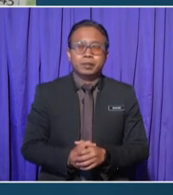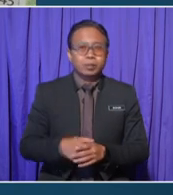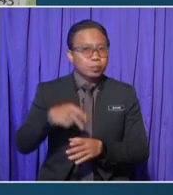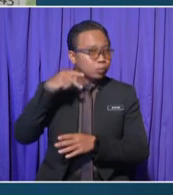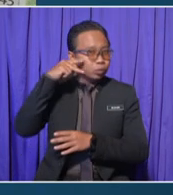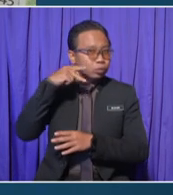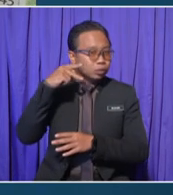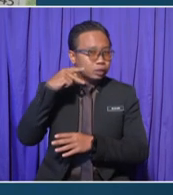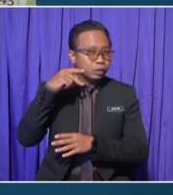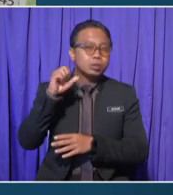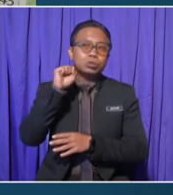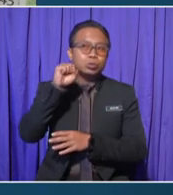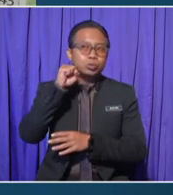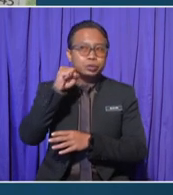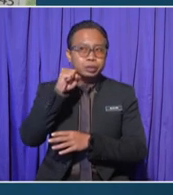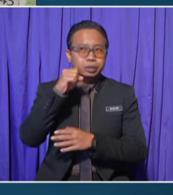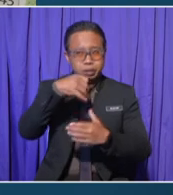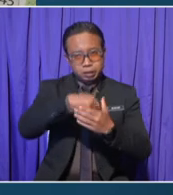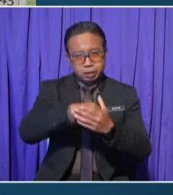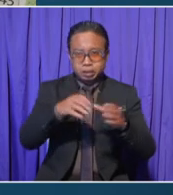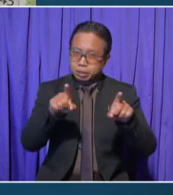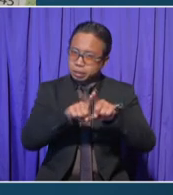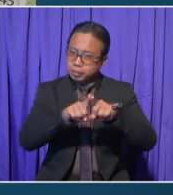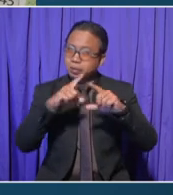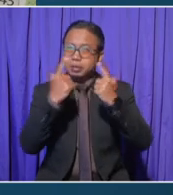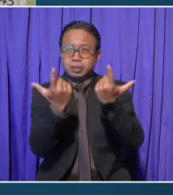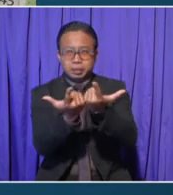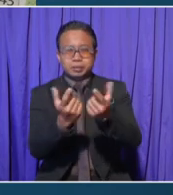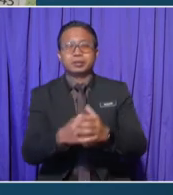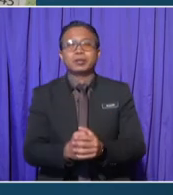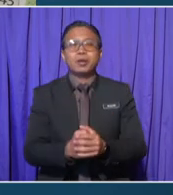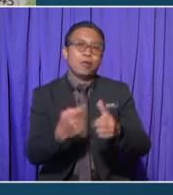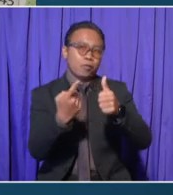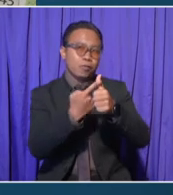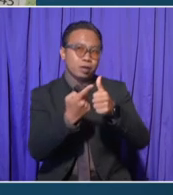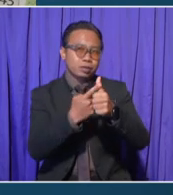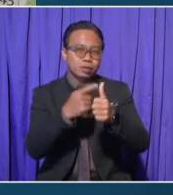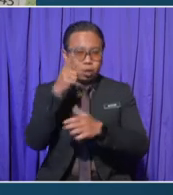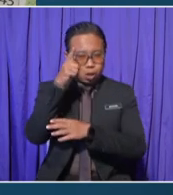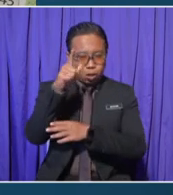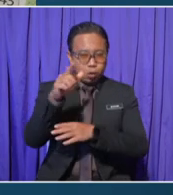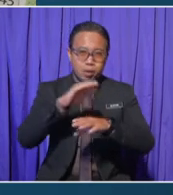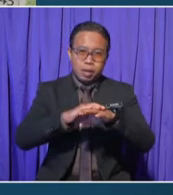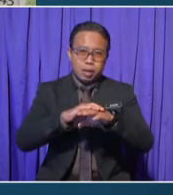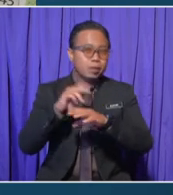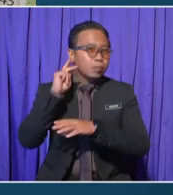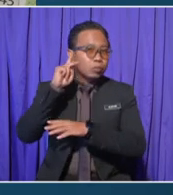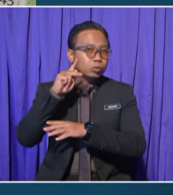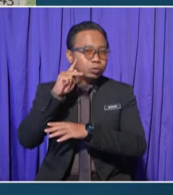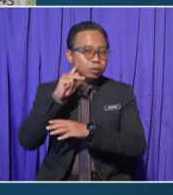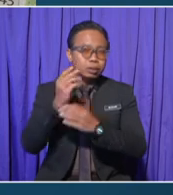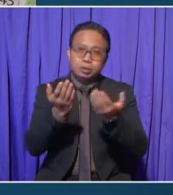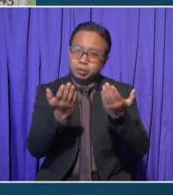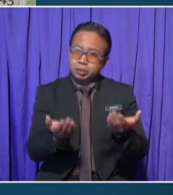Puteri and Susan are in the same class. First, we look at Puteri's weighing